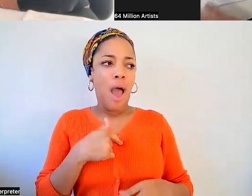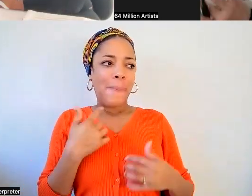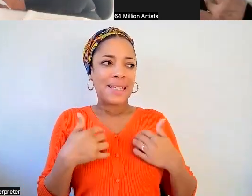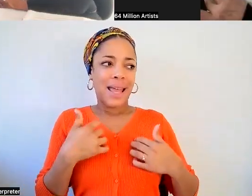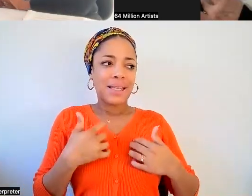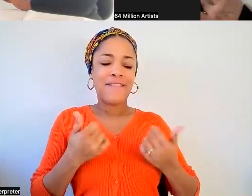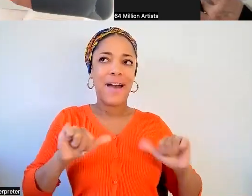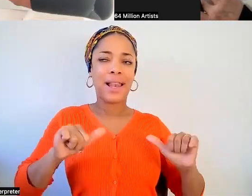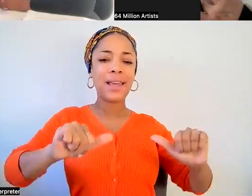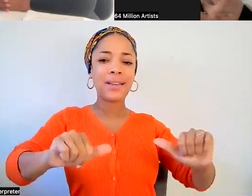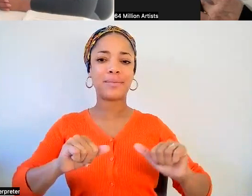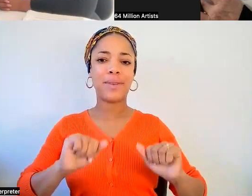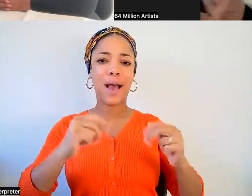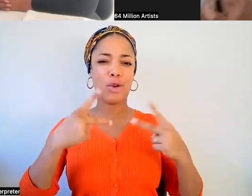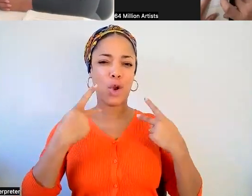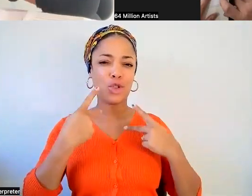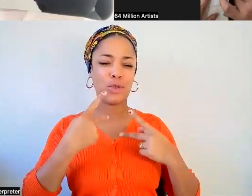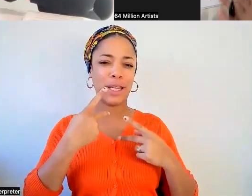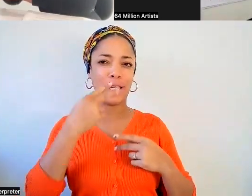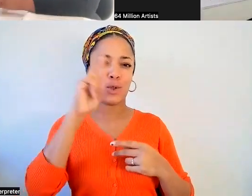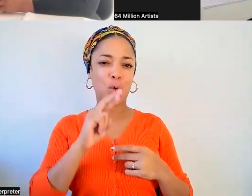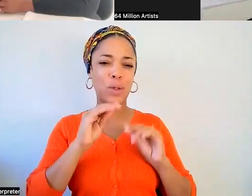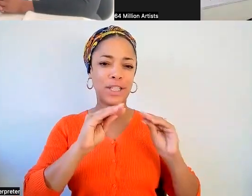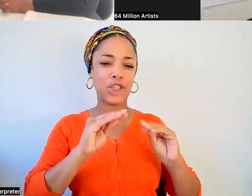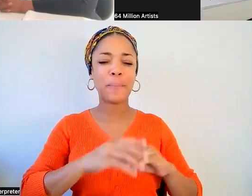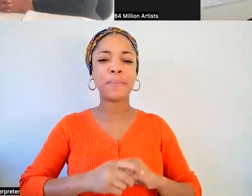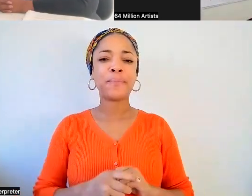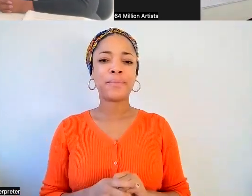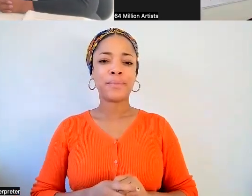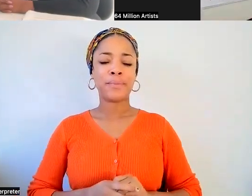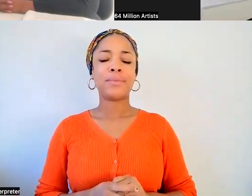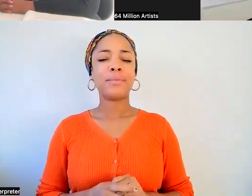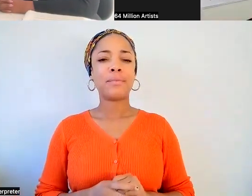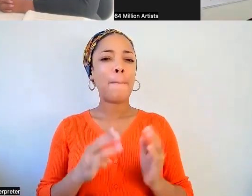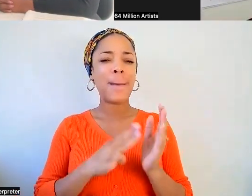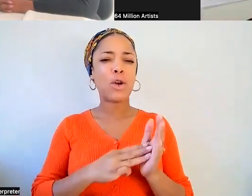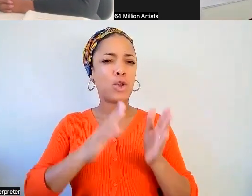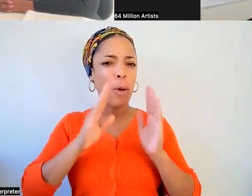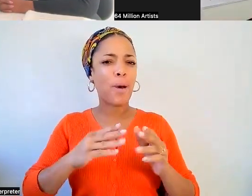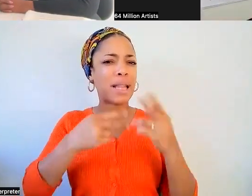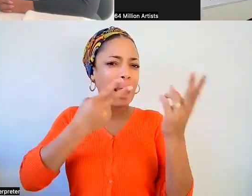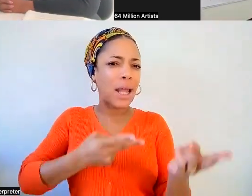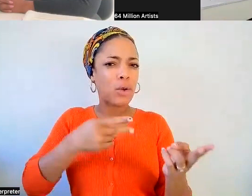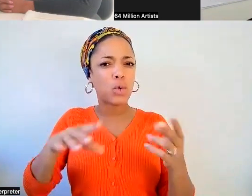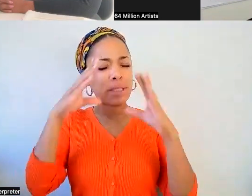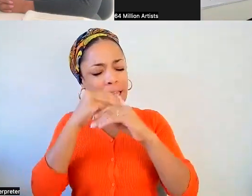my nursery school teacher. This is wonderful. Okay. Away you go. Michael, you must lie down and go to